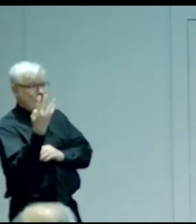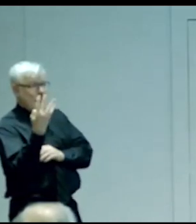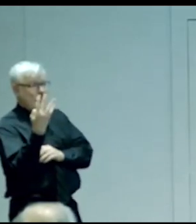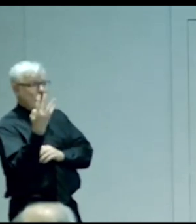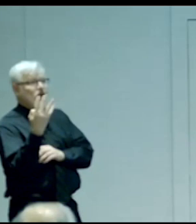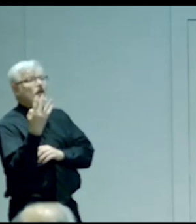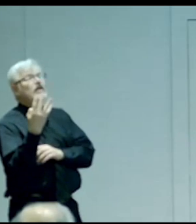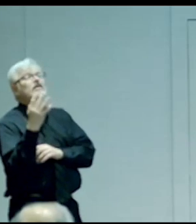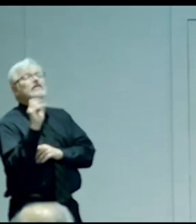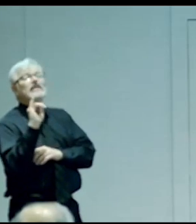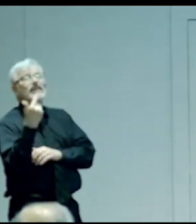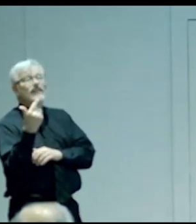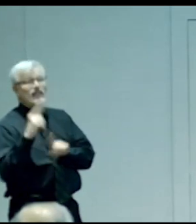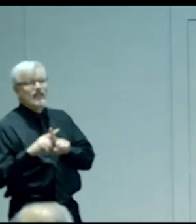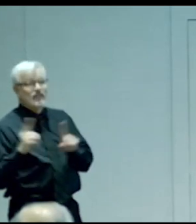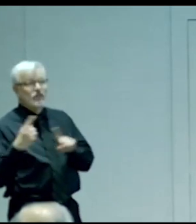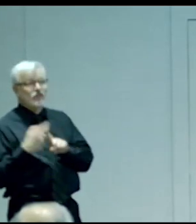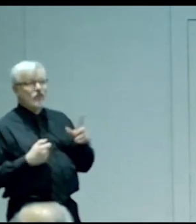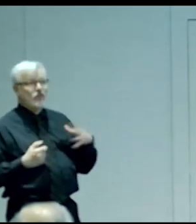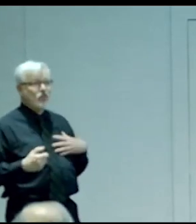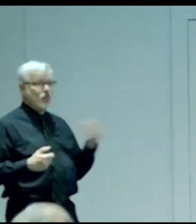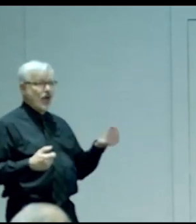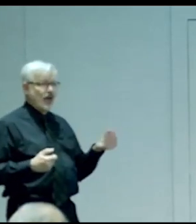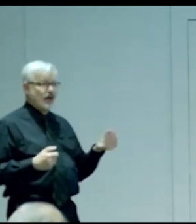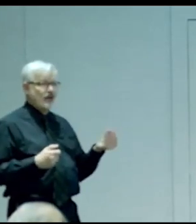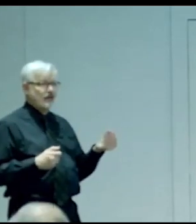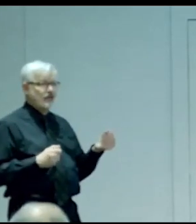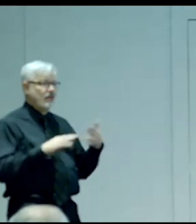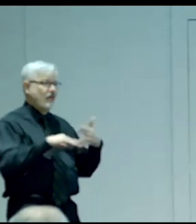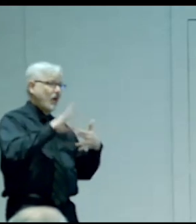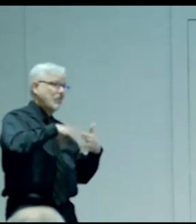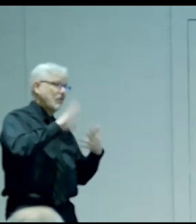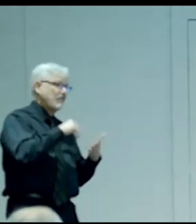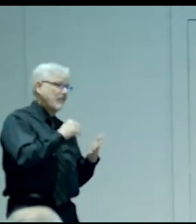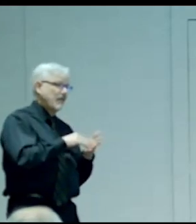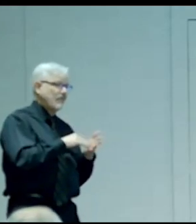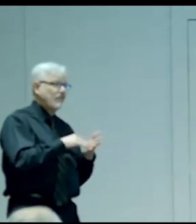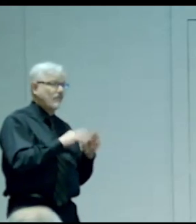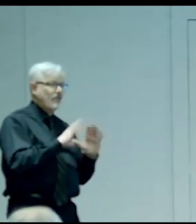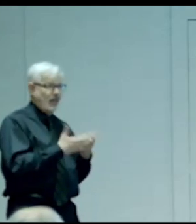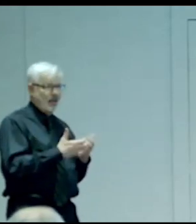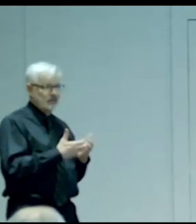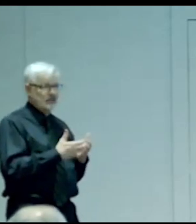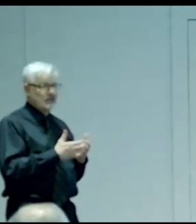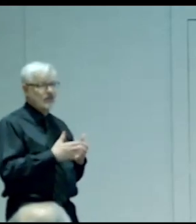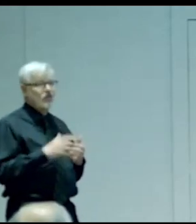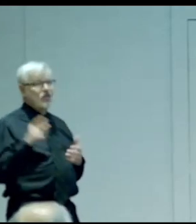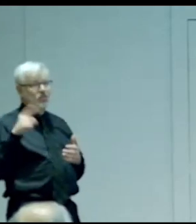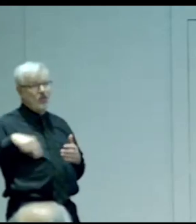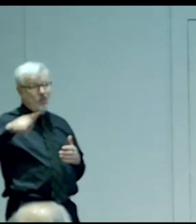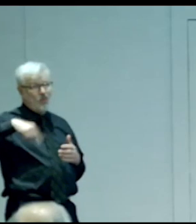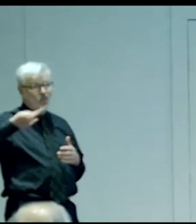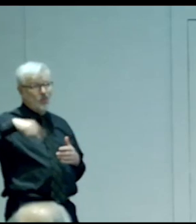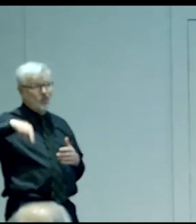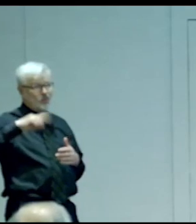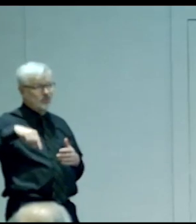significantly different from the white middle class, upper middle class designation. And those were the ones given